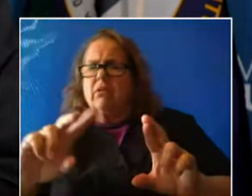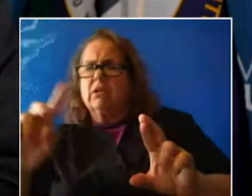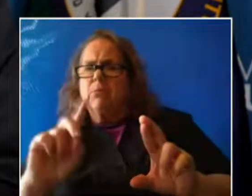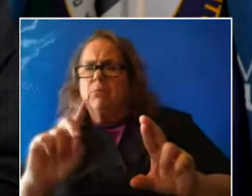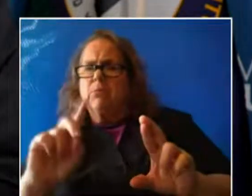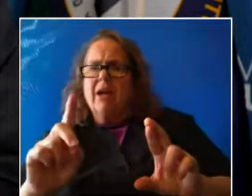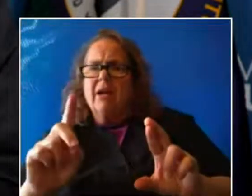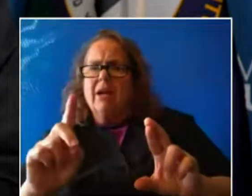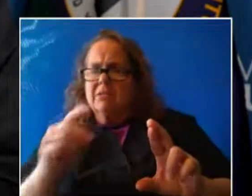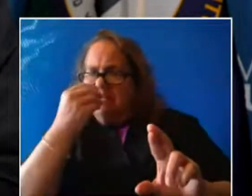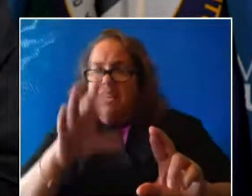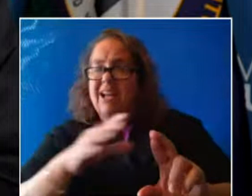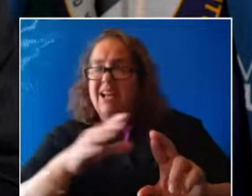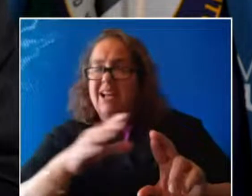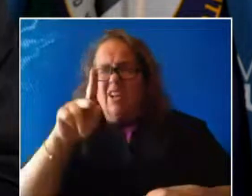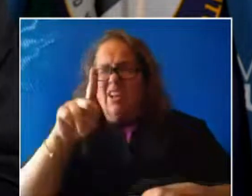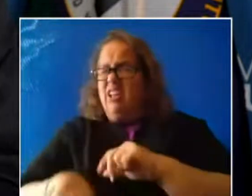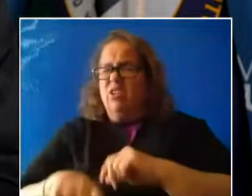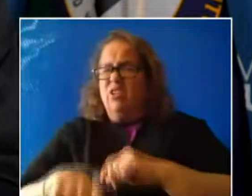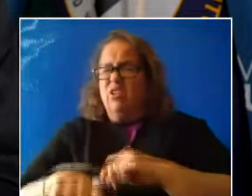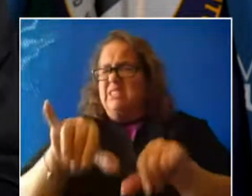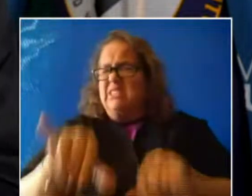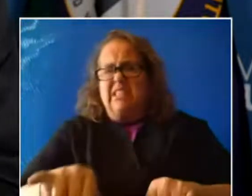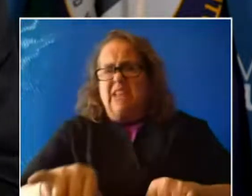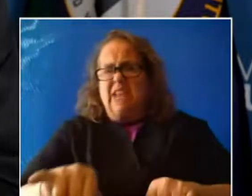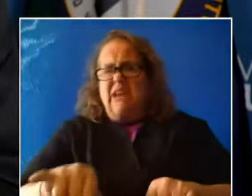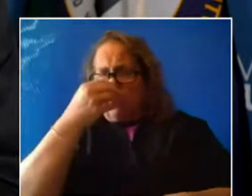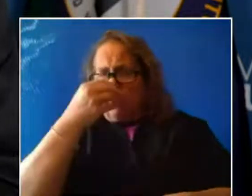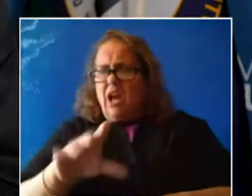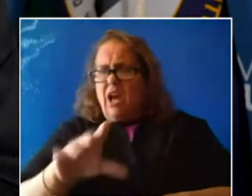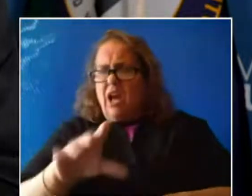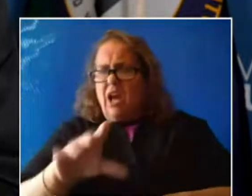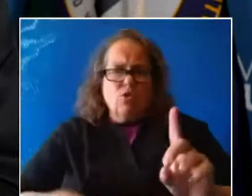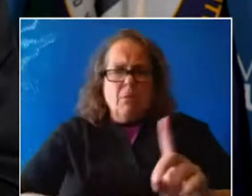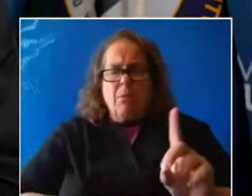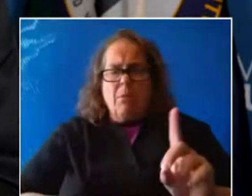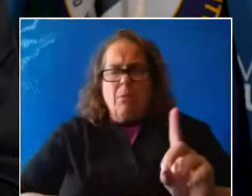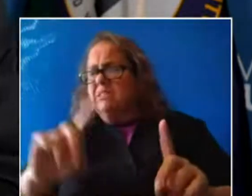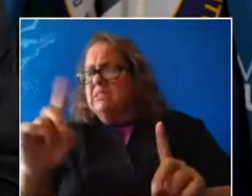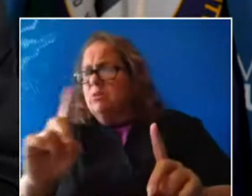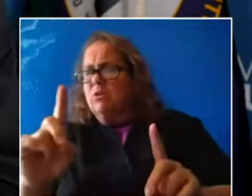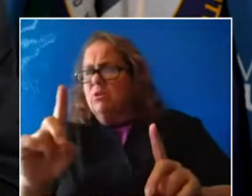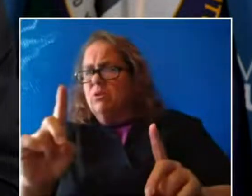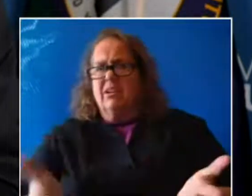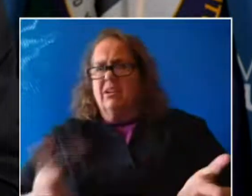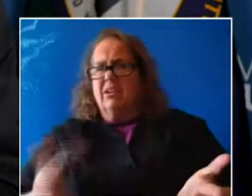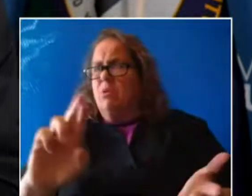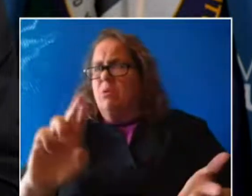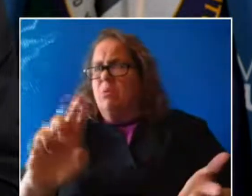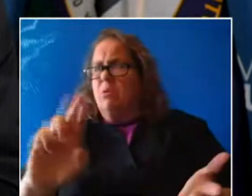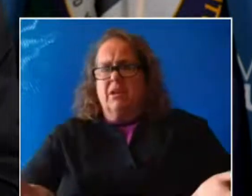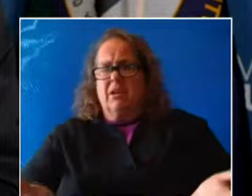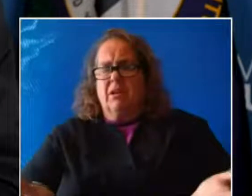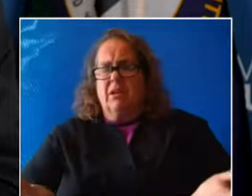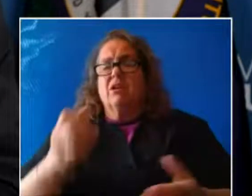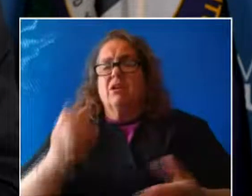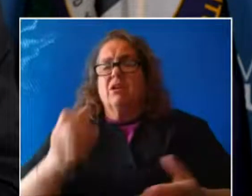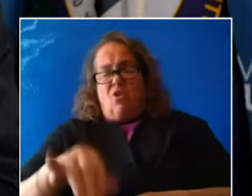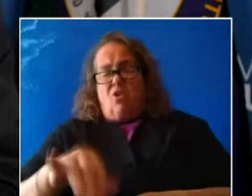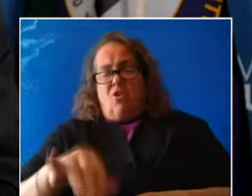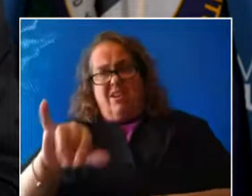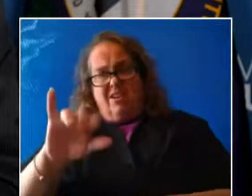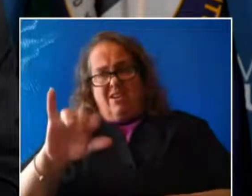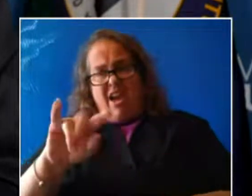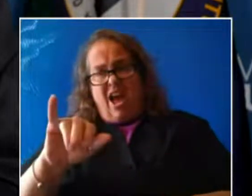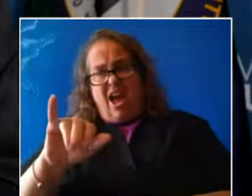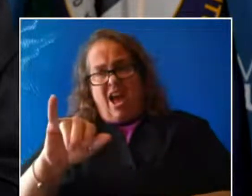the same. And with a virus that just operates in a certain way that we can understand from science, and with us